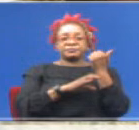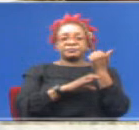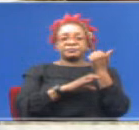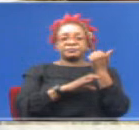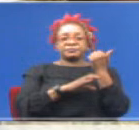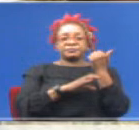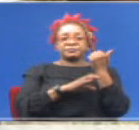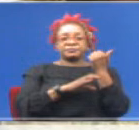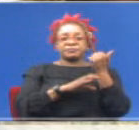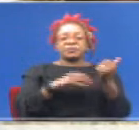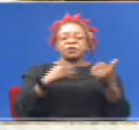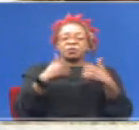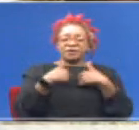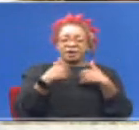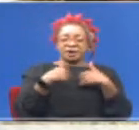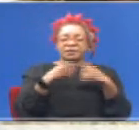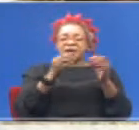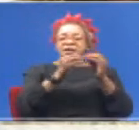We have held rallies